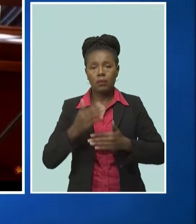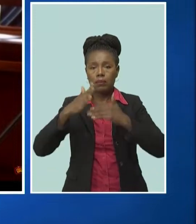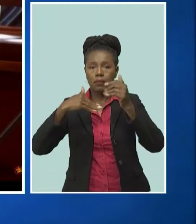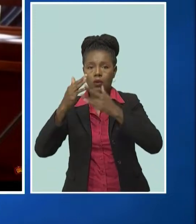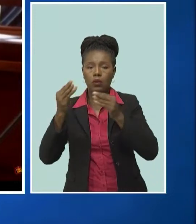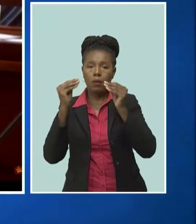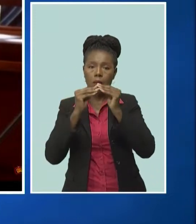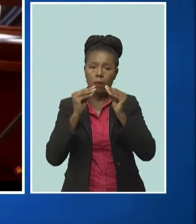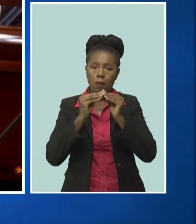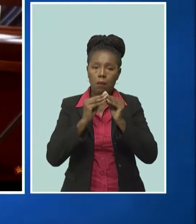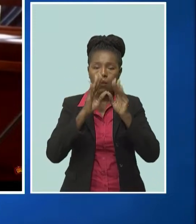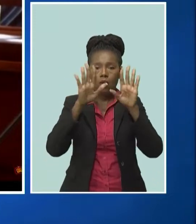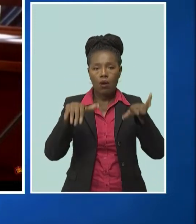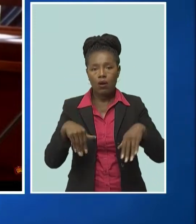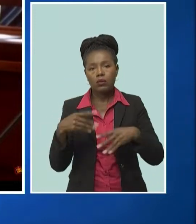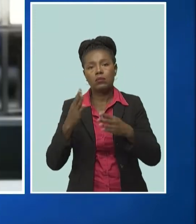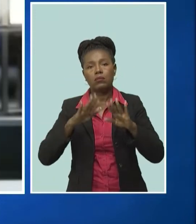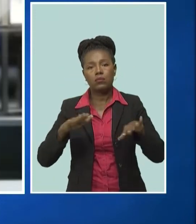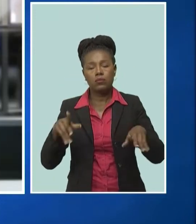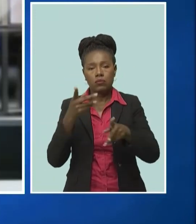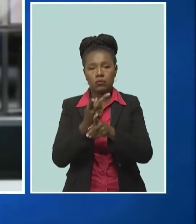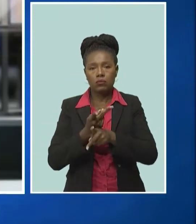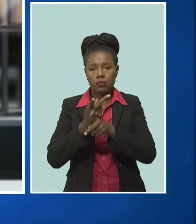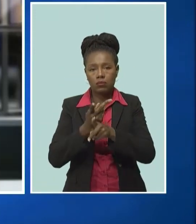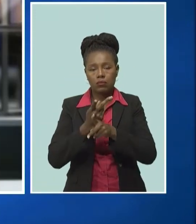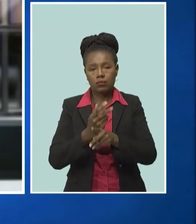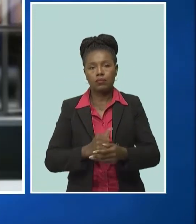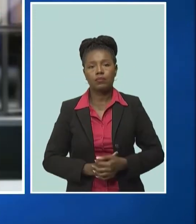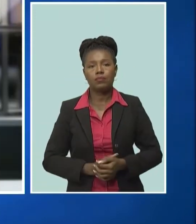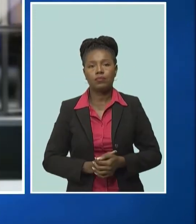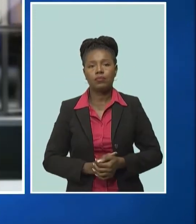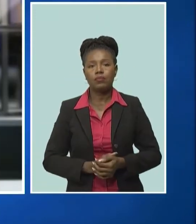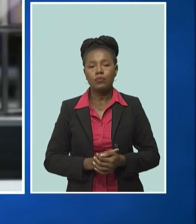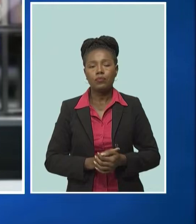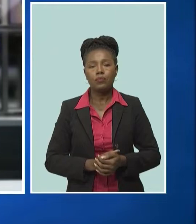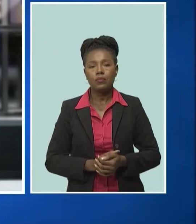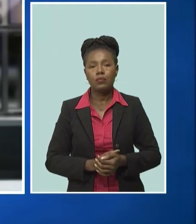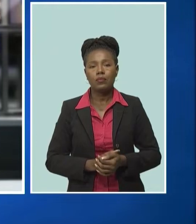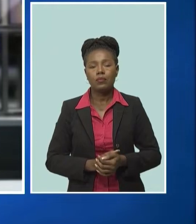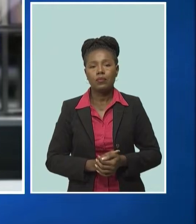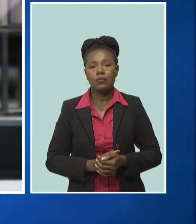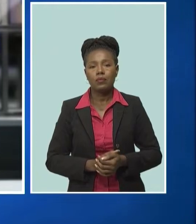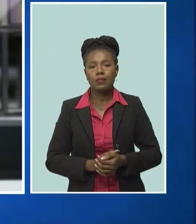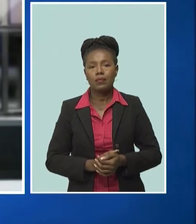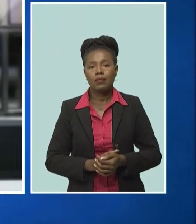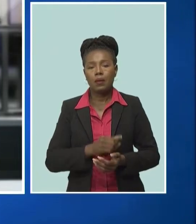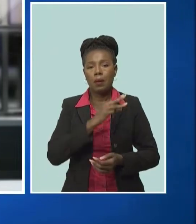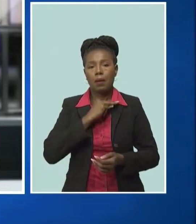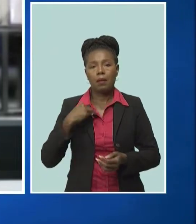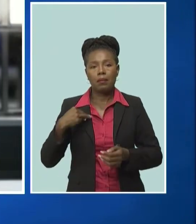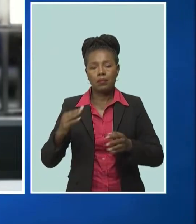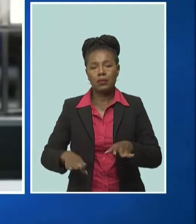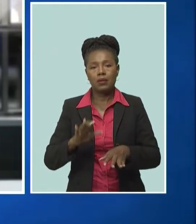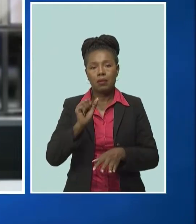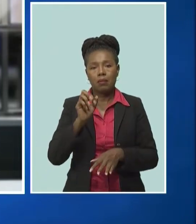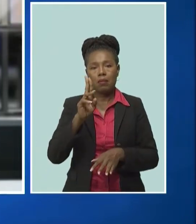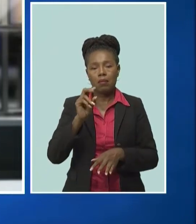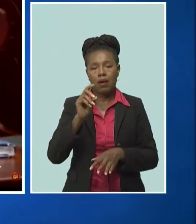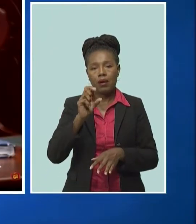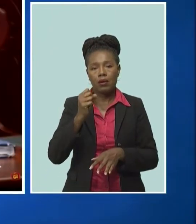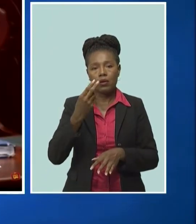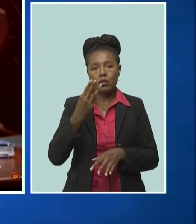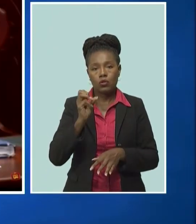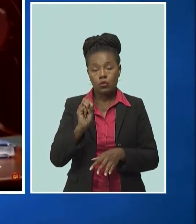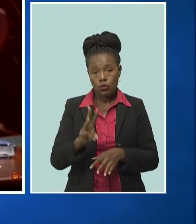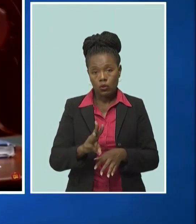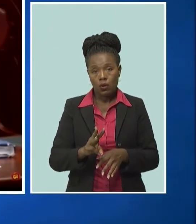additional daycare facilities. The Deputy Prime Minister also queried the progress of the People's Assemblies. I